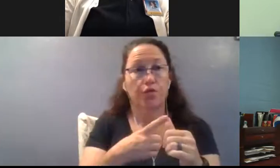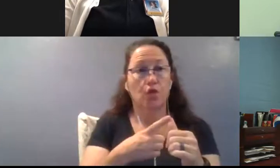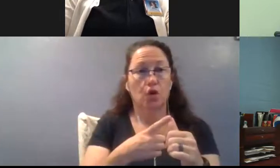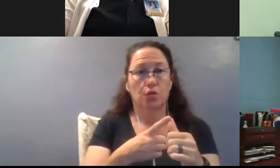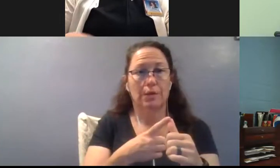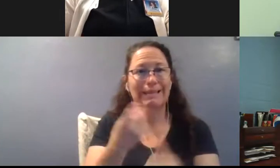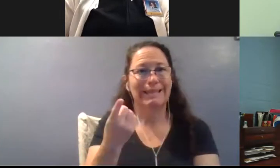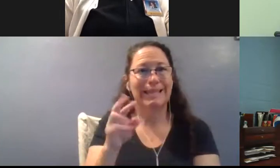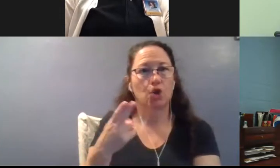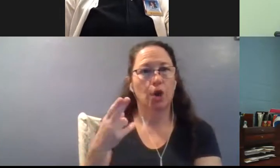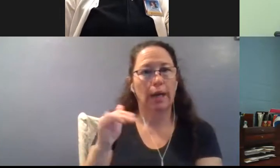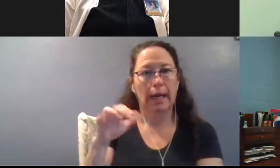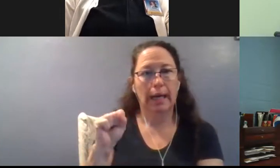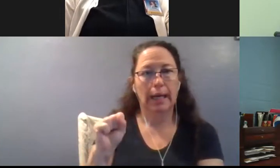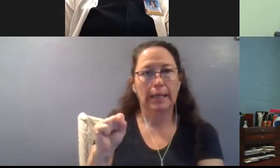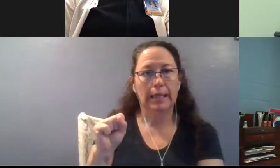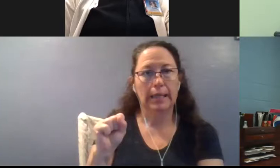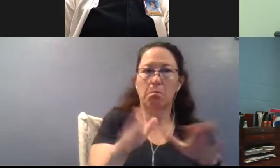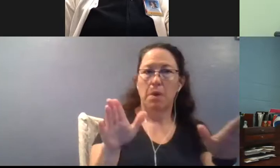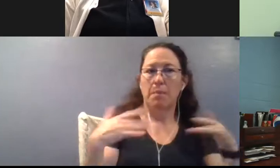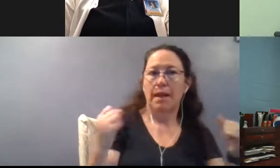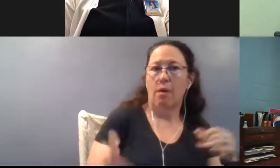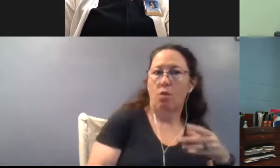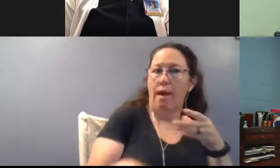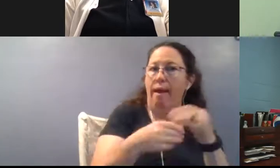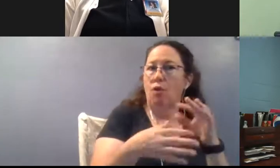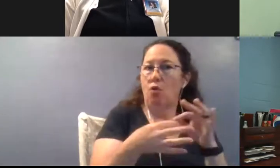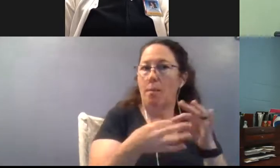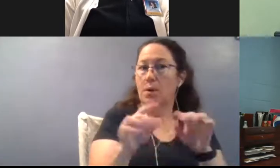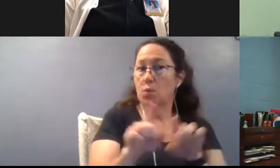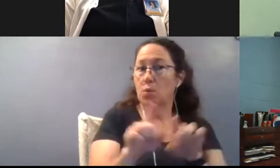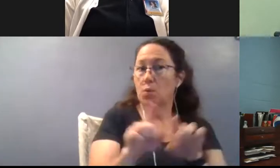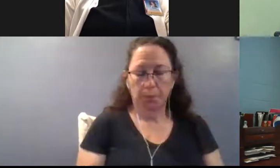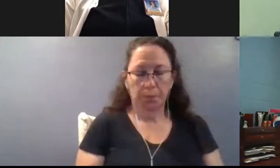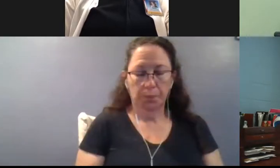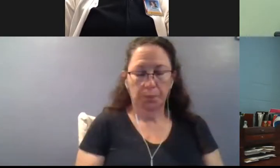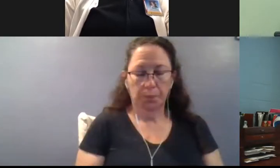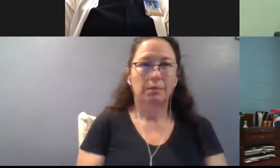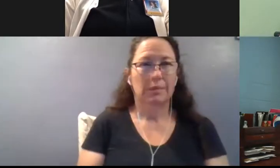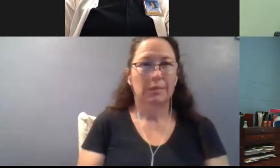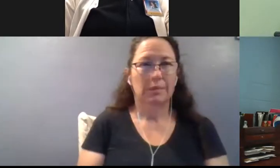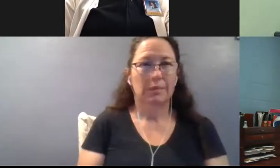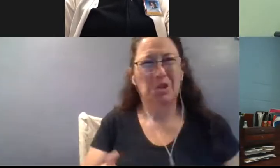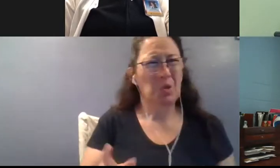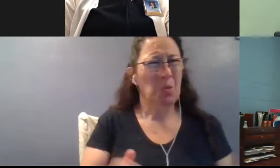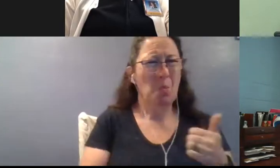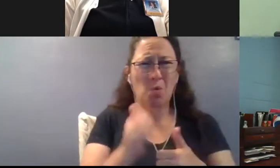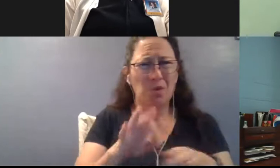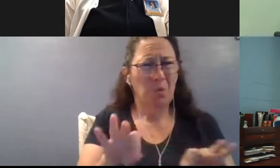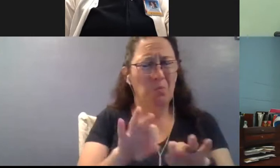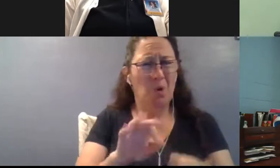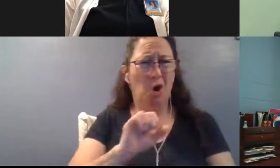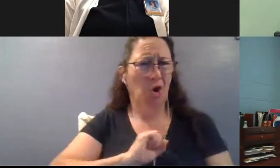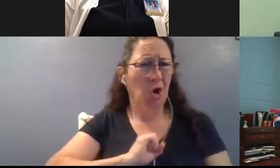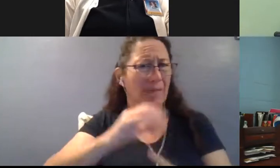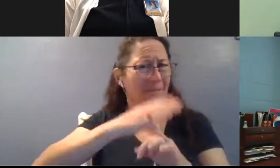Dr. Hayes, and then we can have public health insert some commentary there as well. Is the primary symptom of COVID still cough and fever?